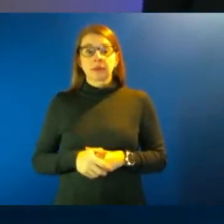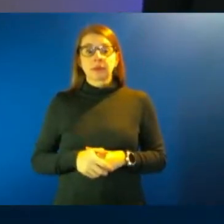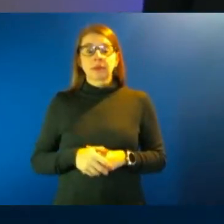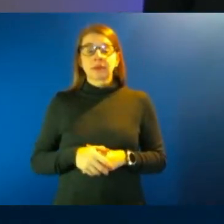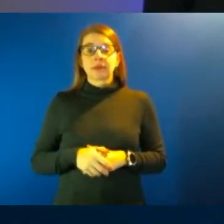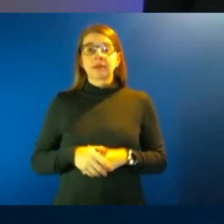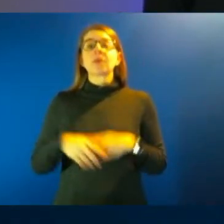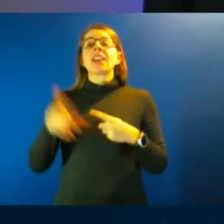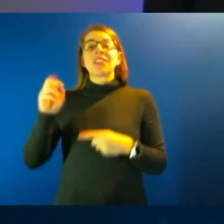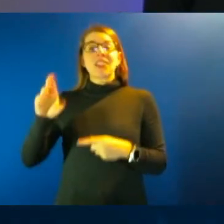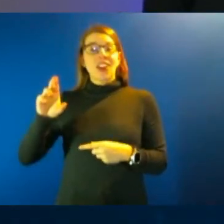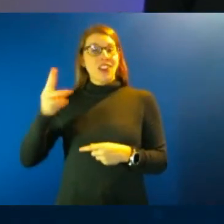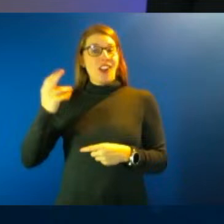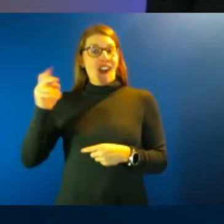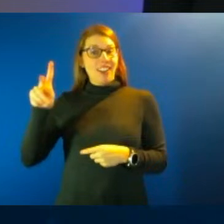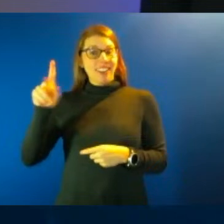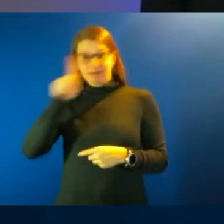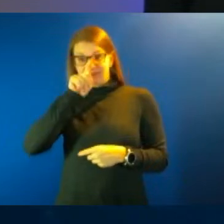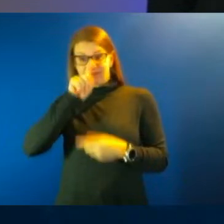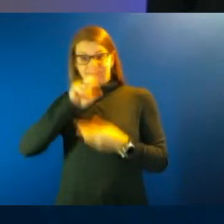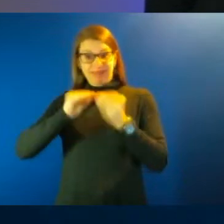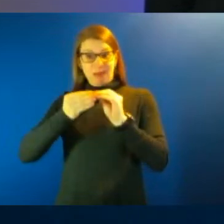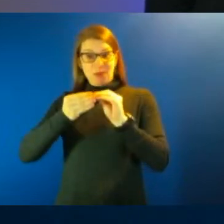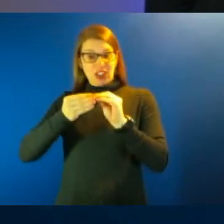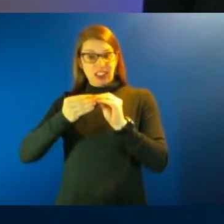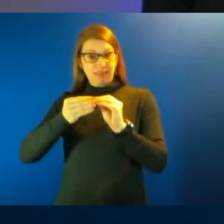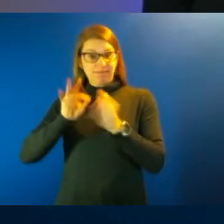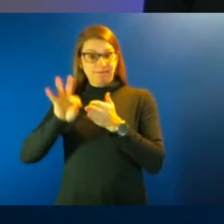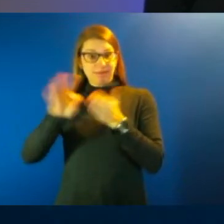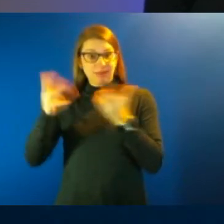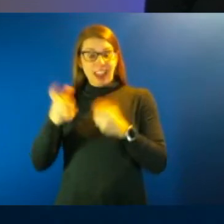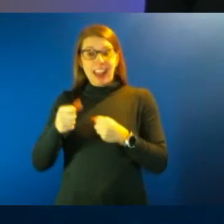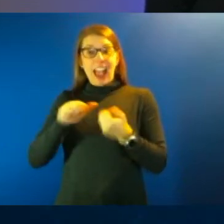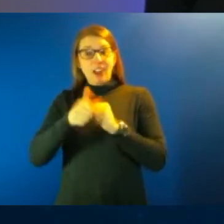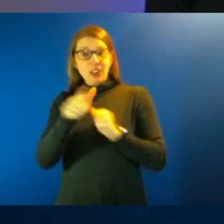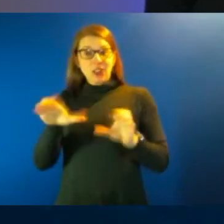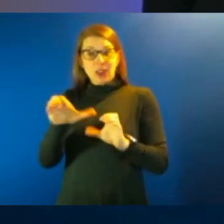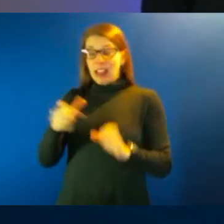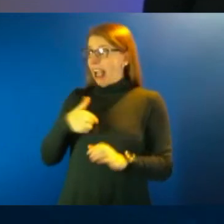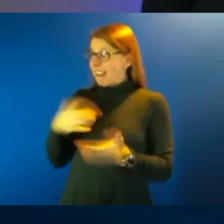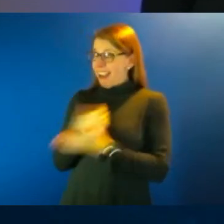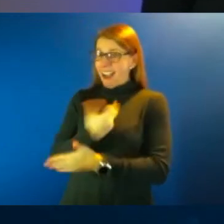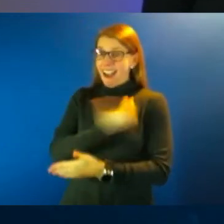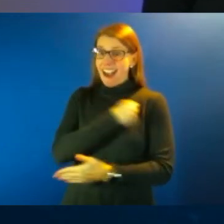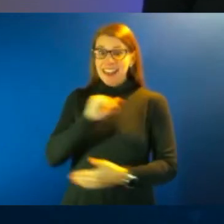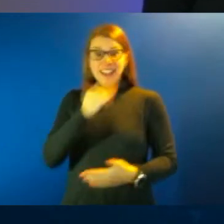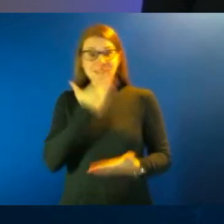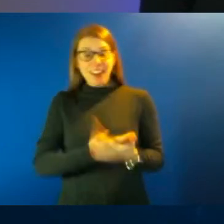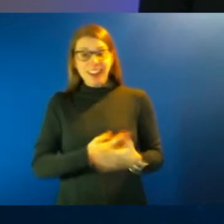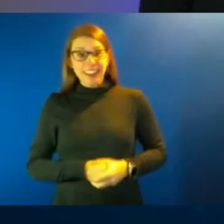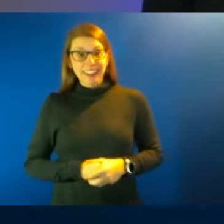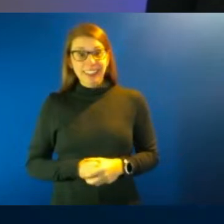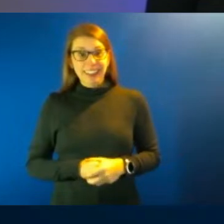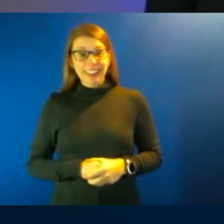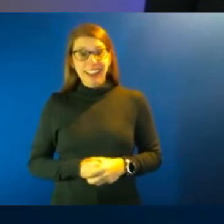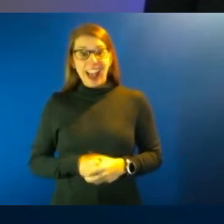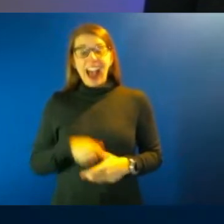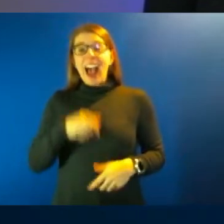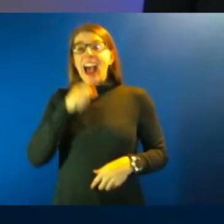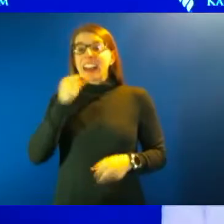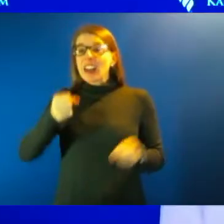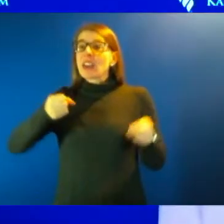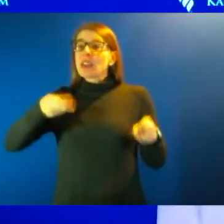morning to you. Yeah, hi, how's it going? Well, it's good. I just got my shot. So That's good, that's good. You did not throw away your shot. I did not throw away